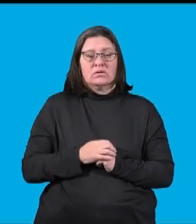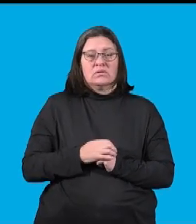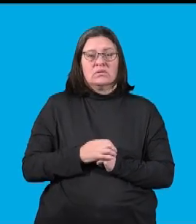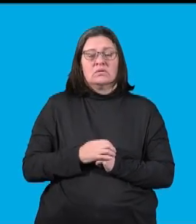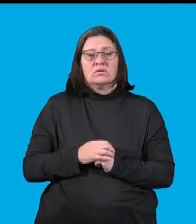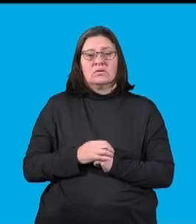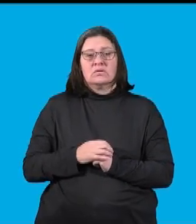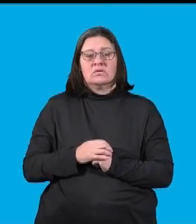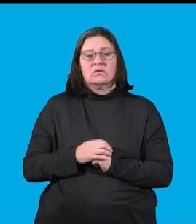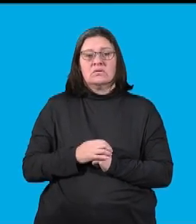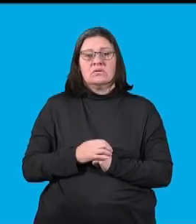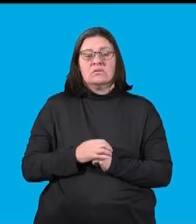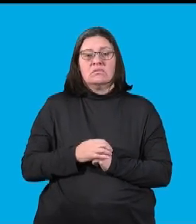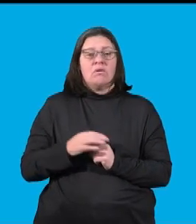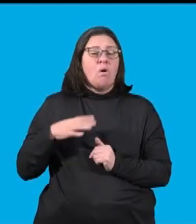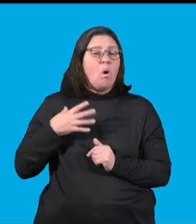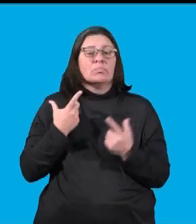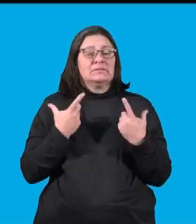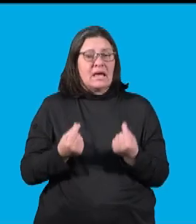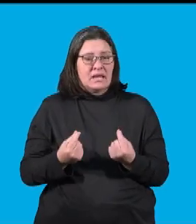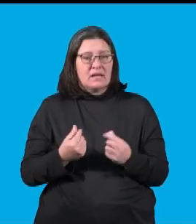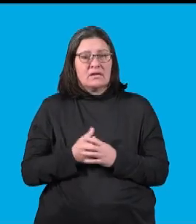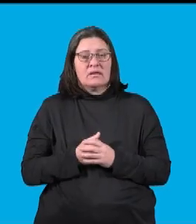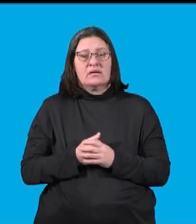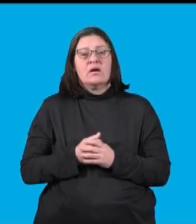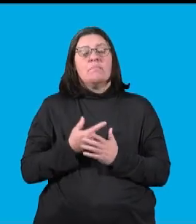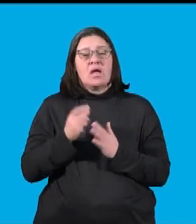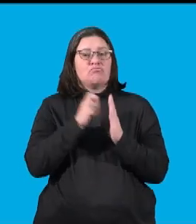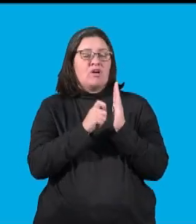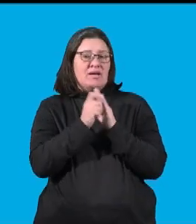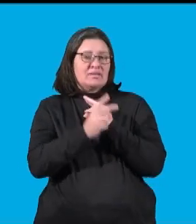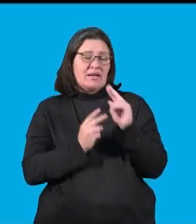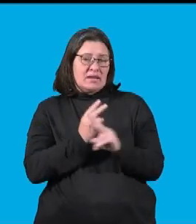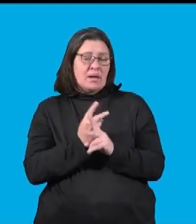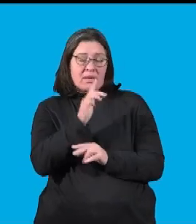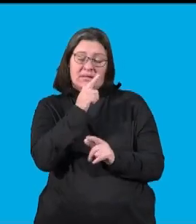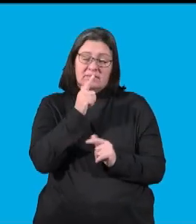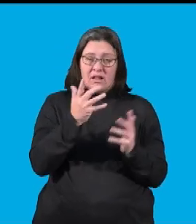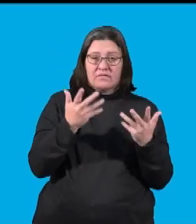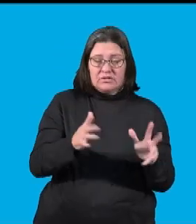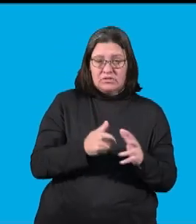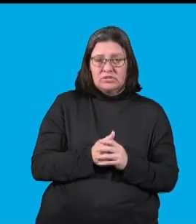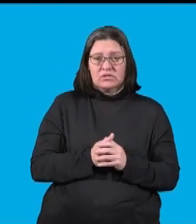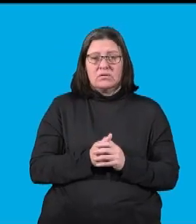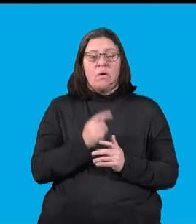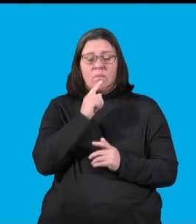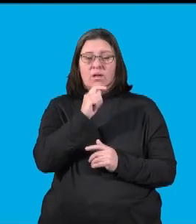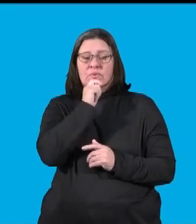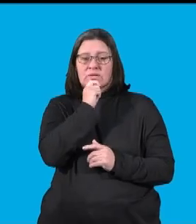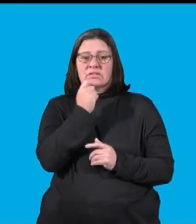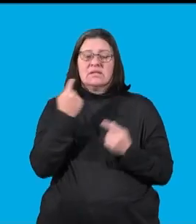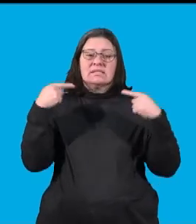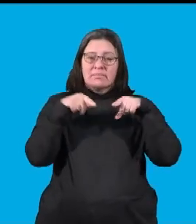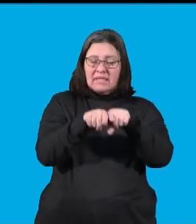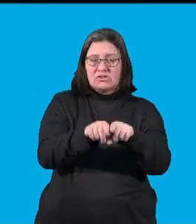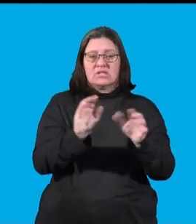2. All right. And then all I've done here to get to equation 1 is I've rewritten this. So I can already tell that I'm going to be